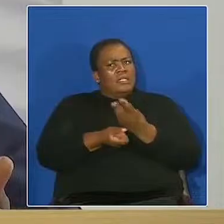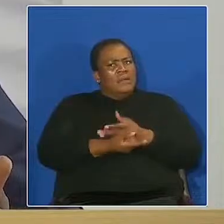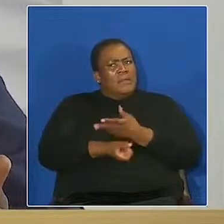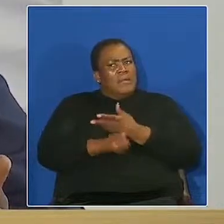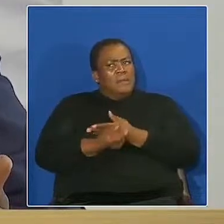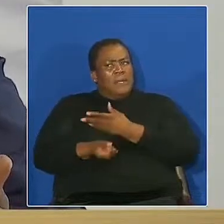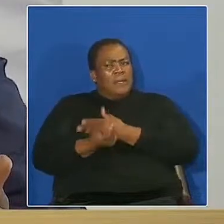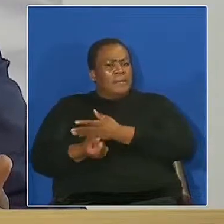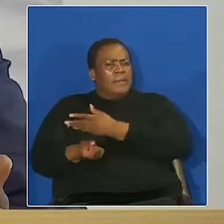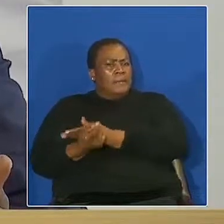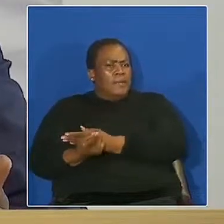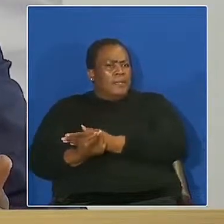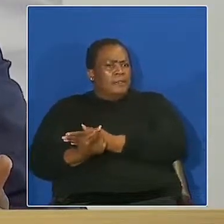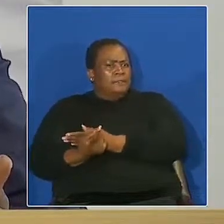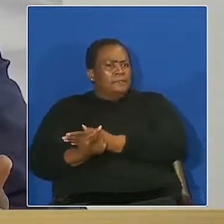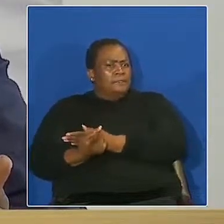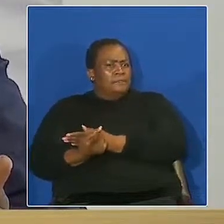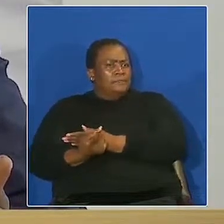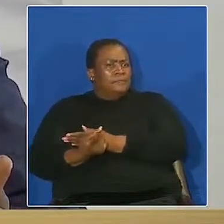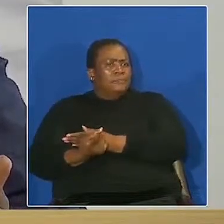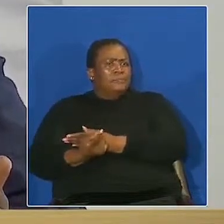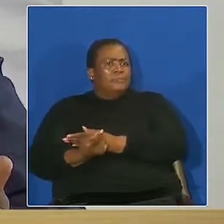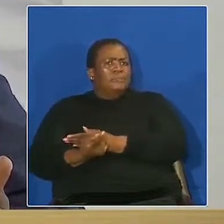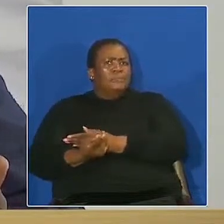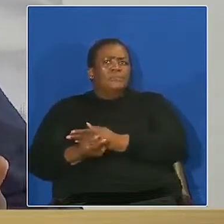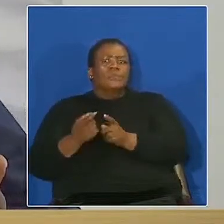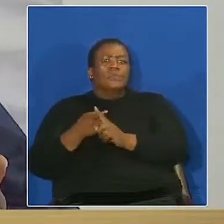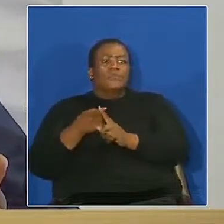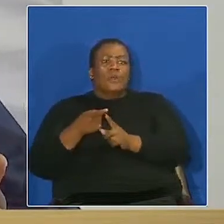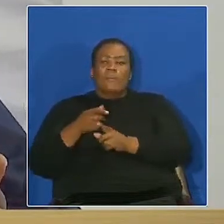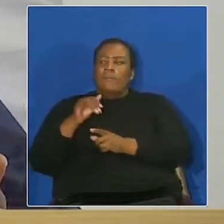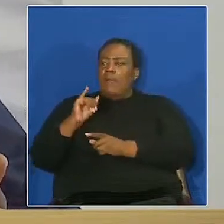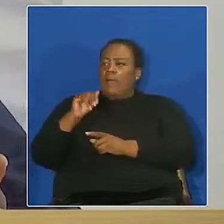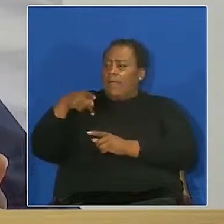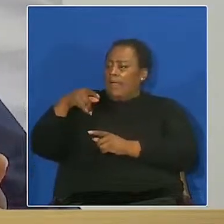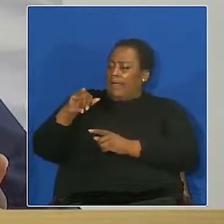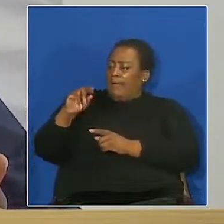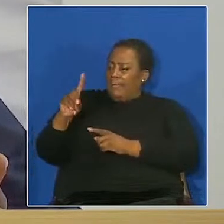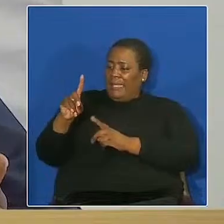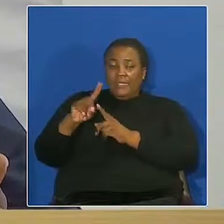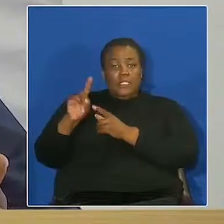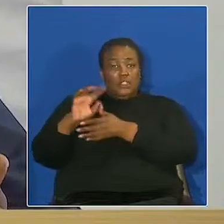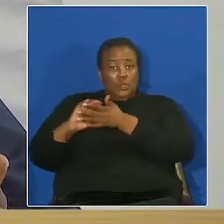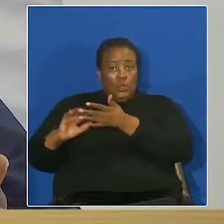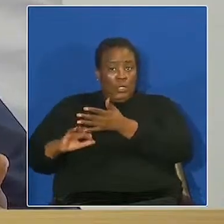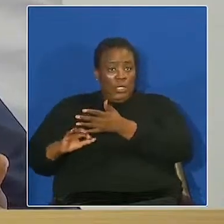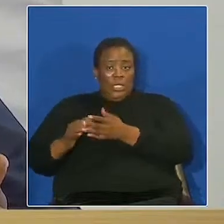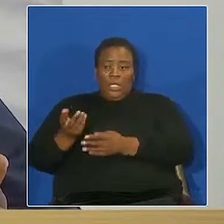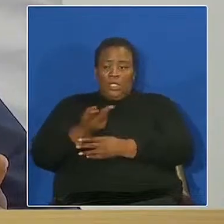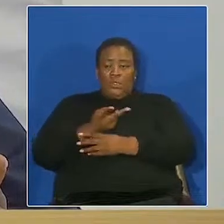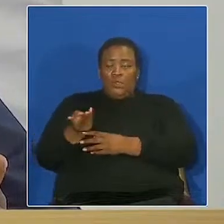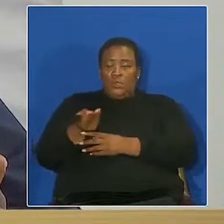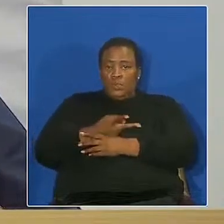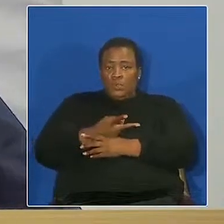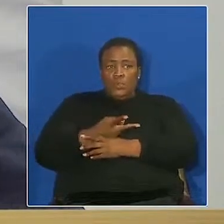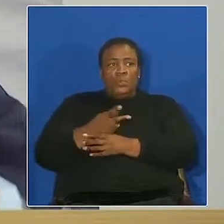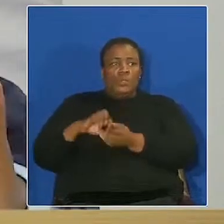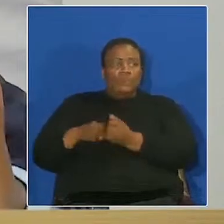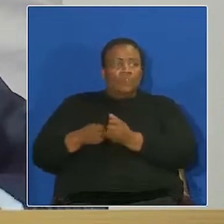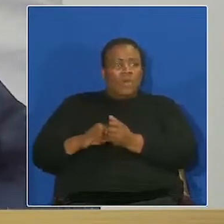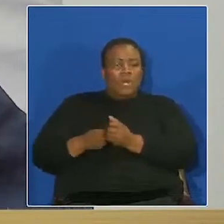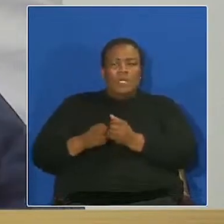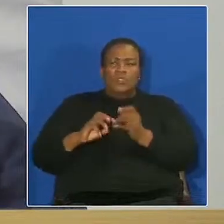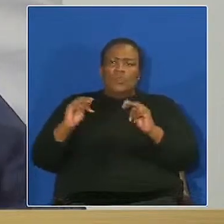happenings. We're coming from the IPID story when the two gentlemen were trying